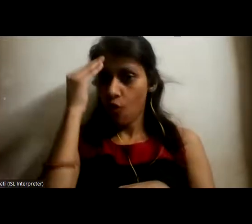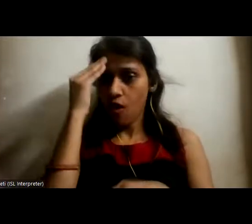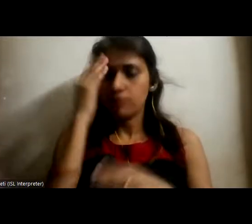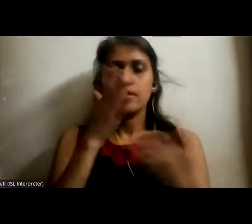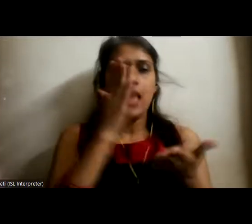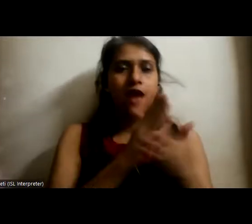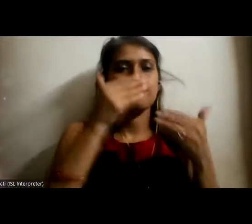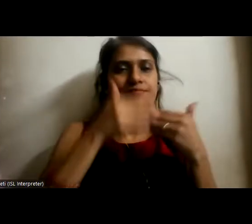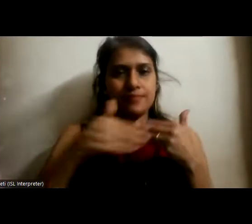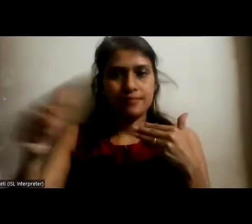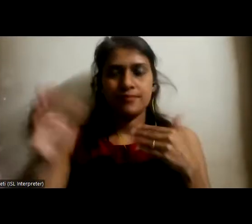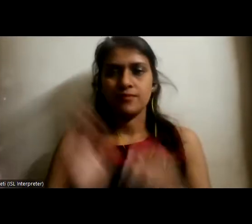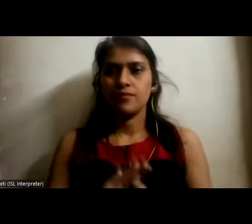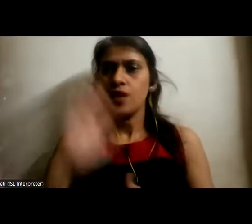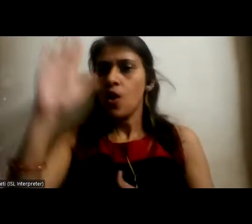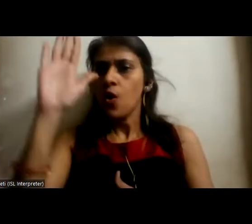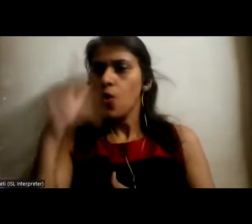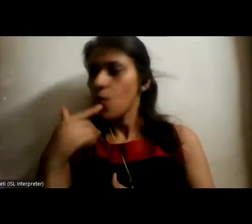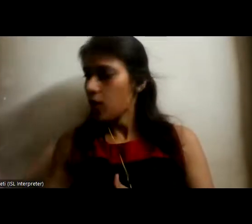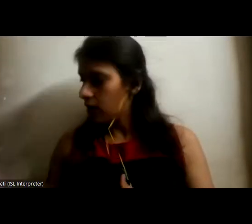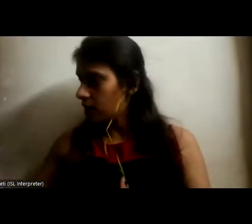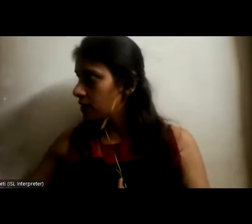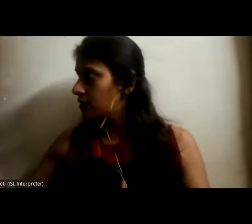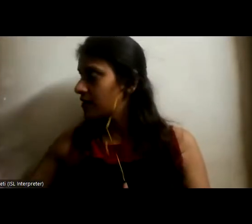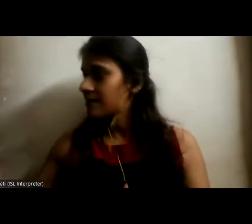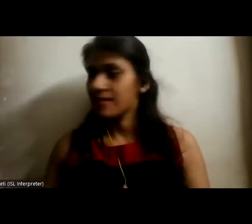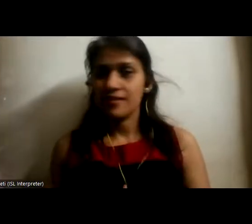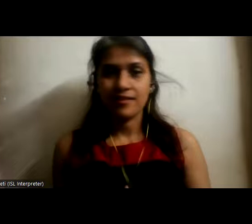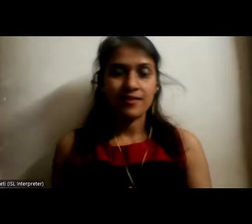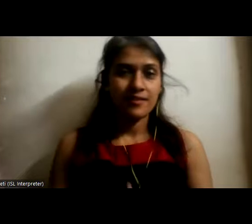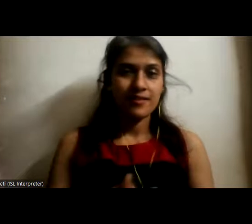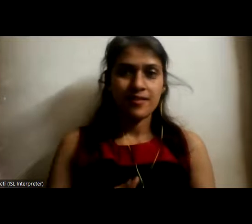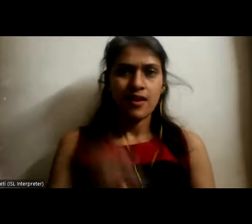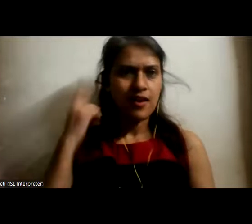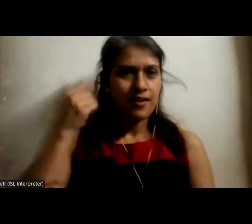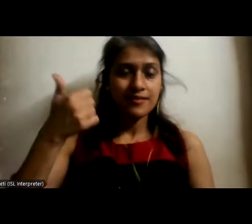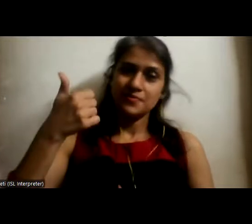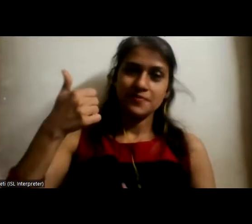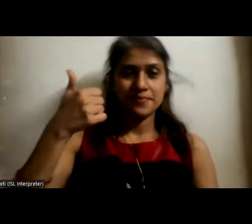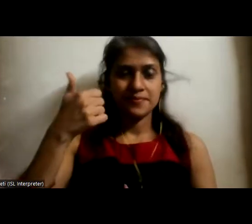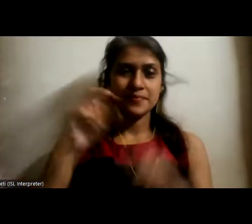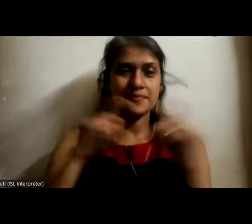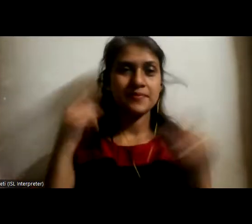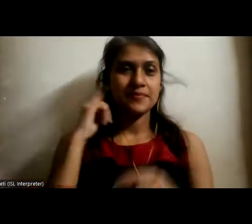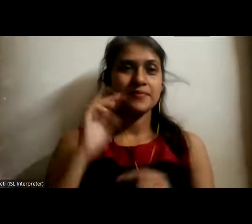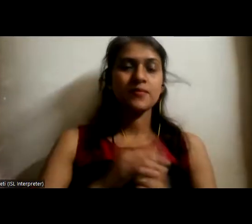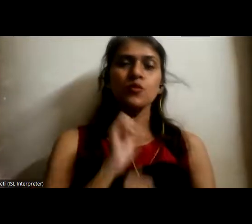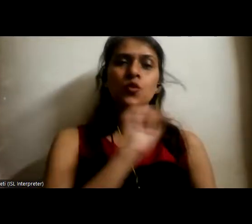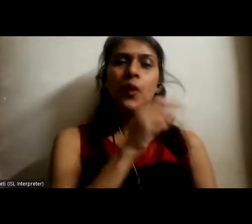Okay. Hello. Let's. May I audible, ma'am? Yes, you are. Please tell me your